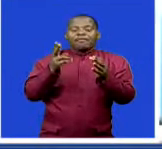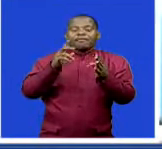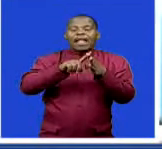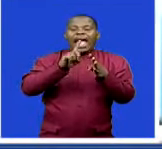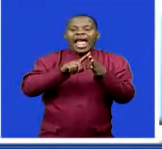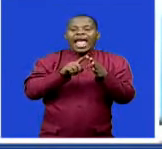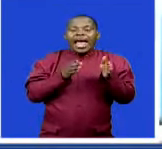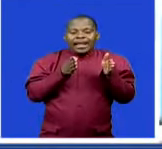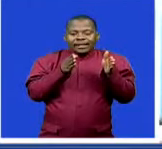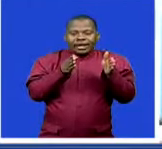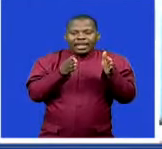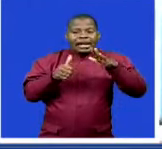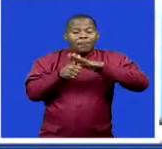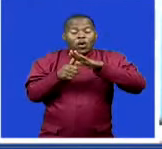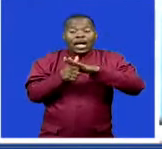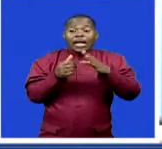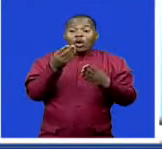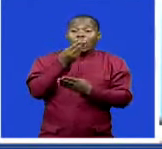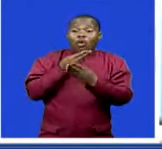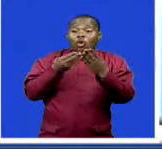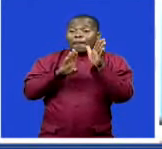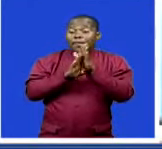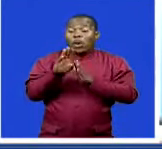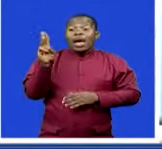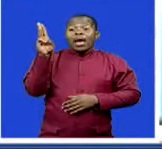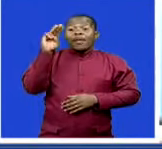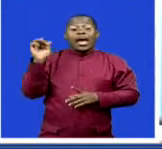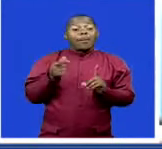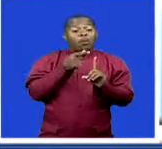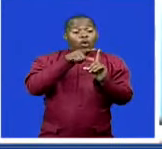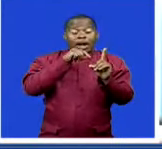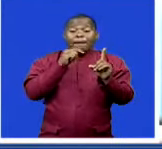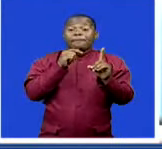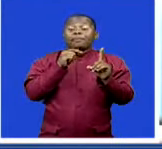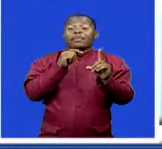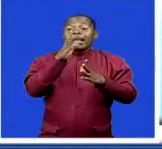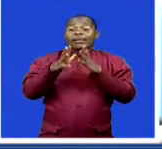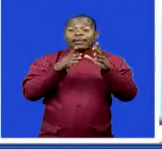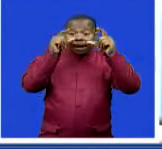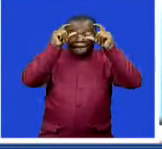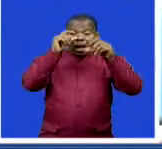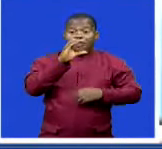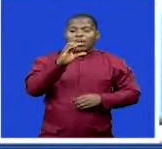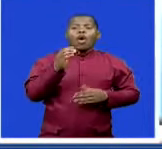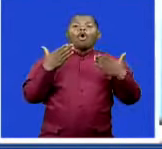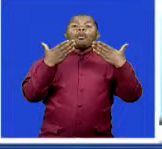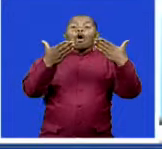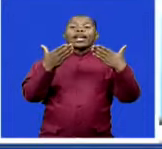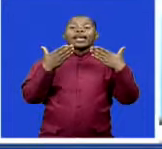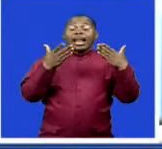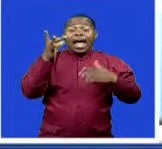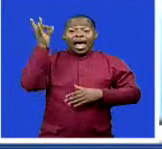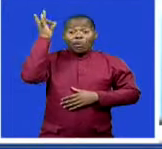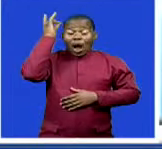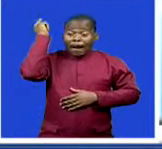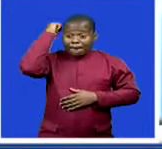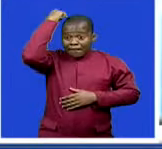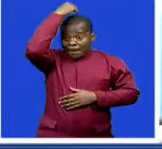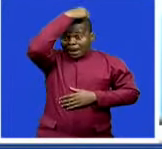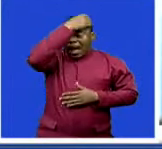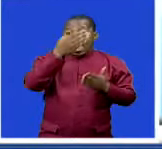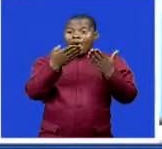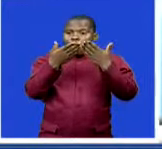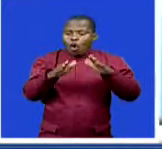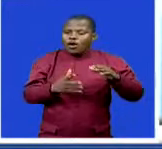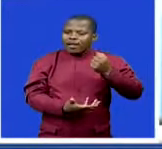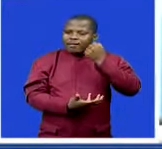Prime Minister Cleopas Dlamini thanked His Majesty for establishing the fund and said His Majesty has always demonstrated